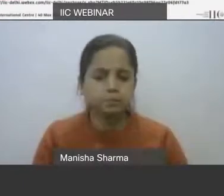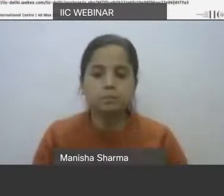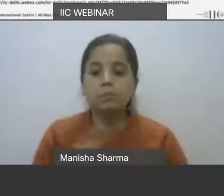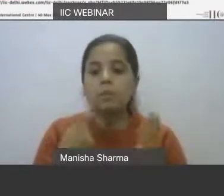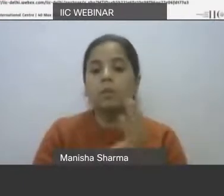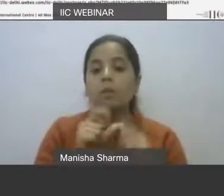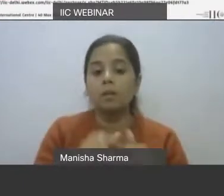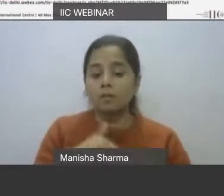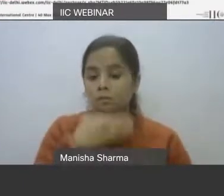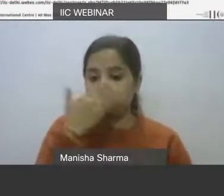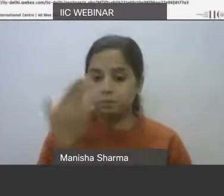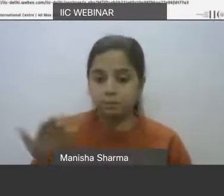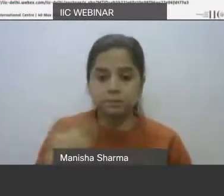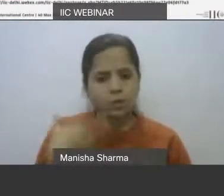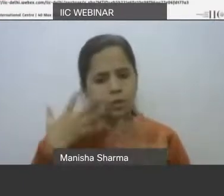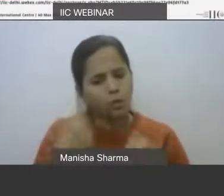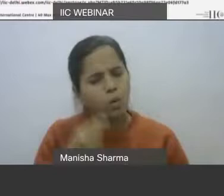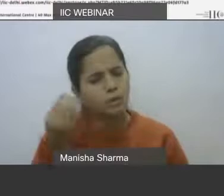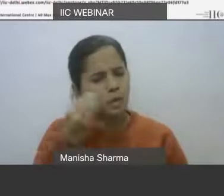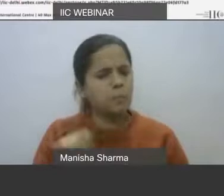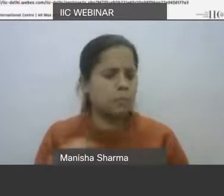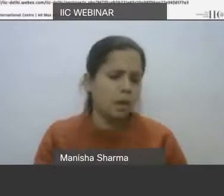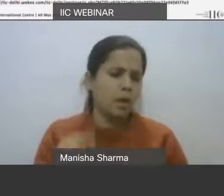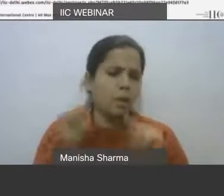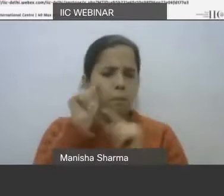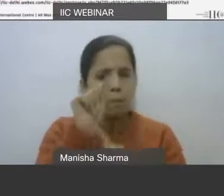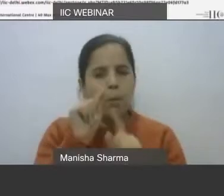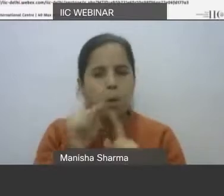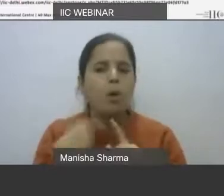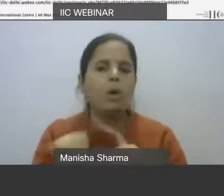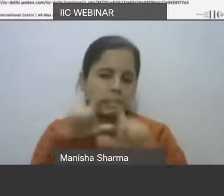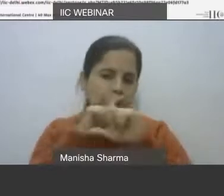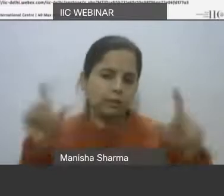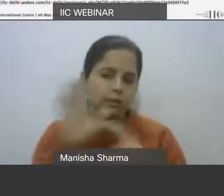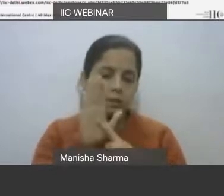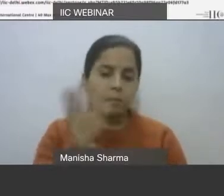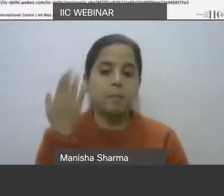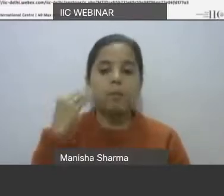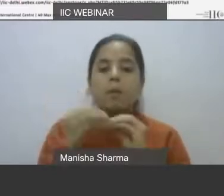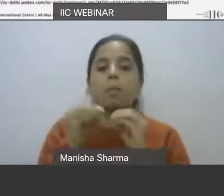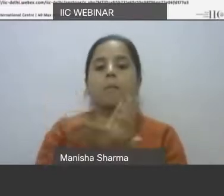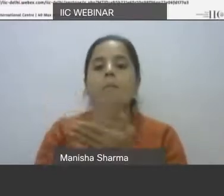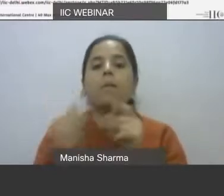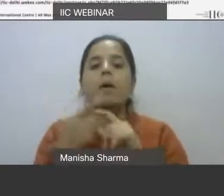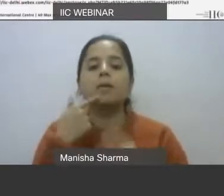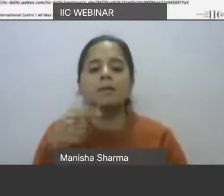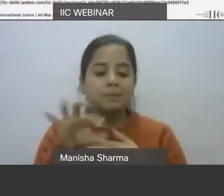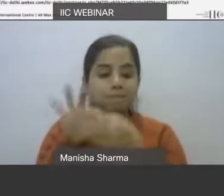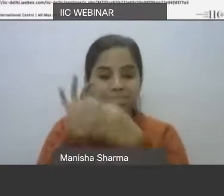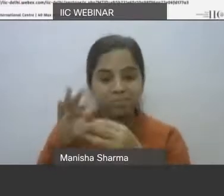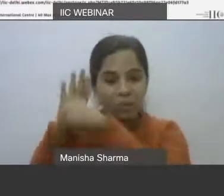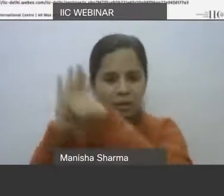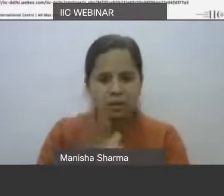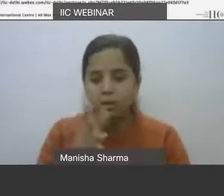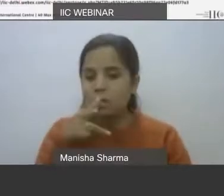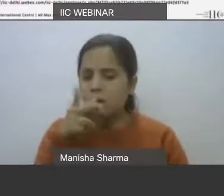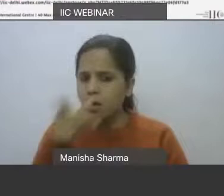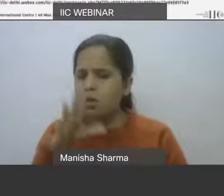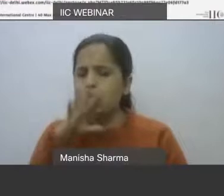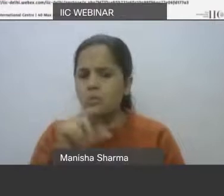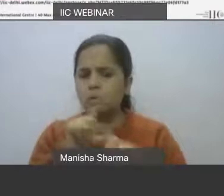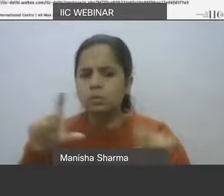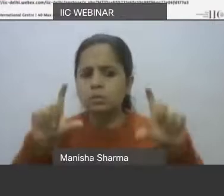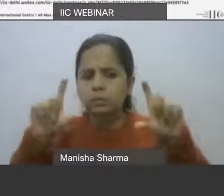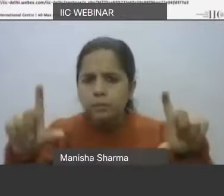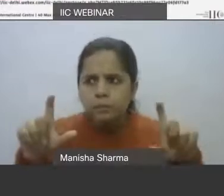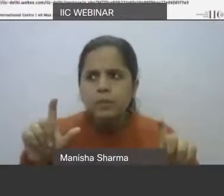Raj, as I move to you, I wanted to just highlight some of the points that Professor Bhatt has made. In relation with discrimination, he really brought out these